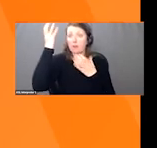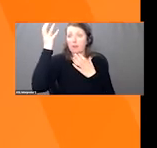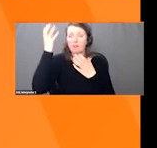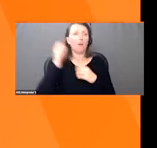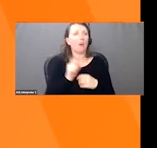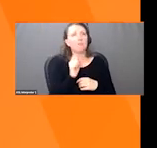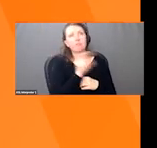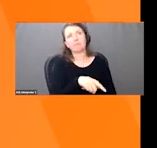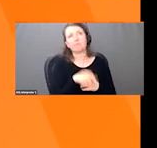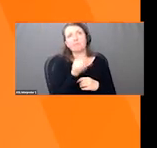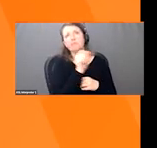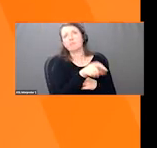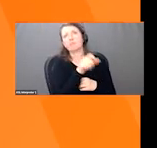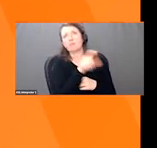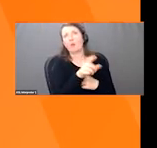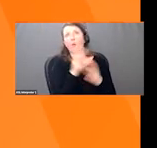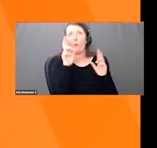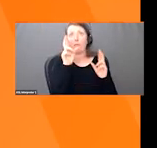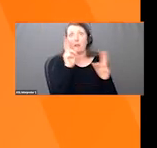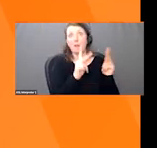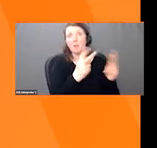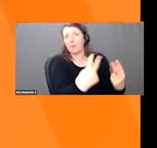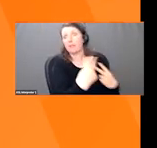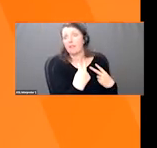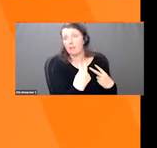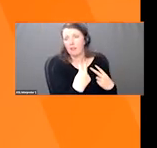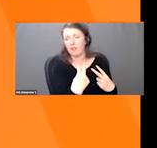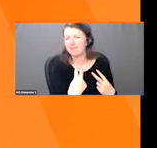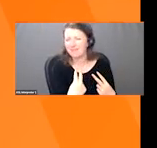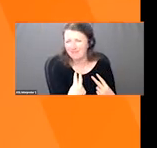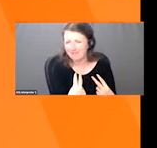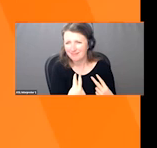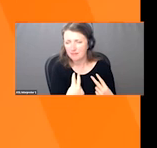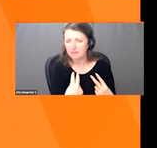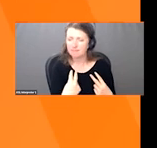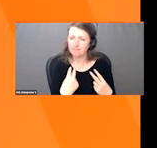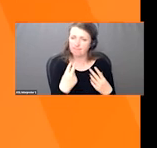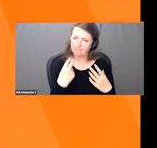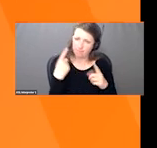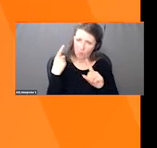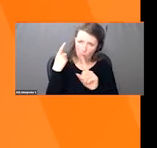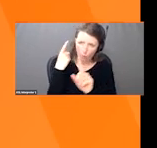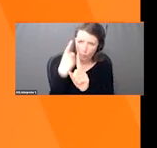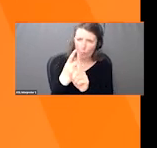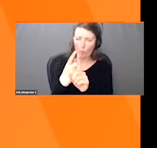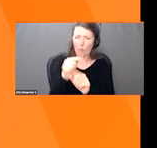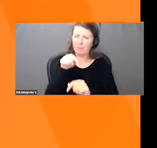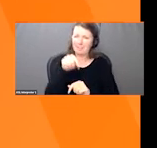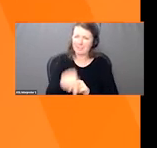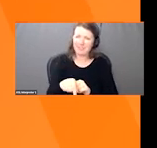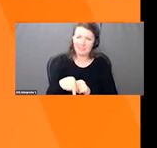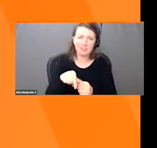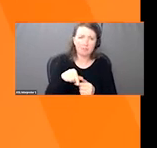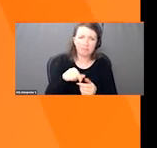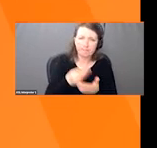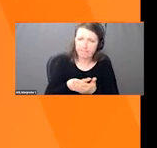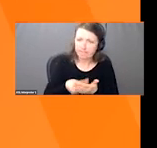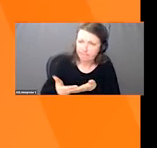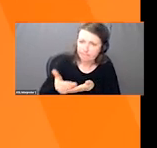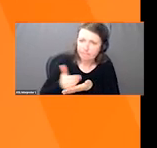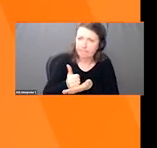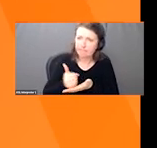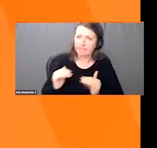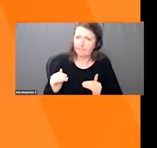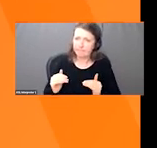it's a feel good, yeah, we're posting content. What is it actually doing for the business? Is it driving revenue? Are our accounts growing? Normally